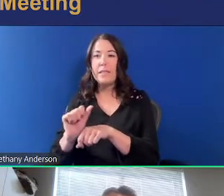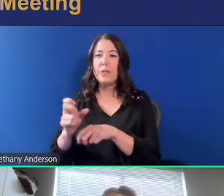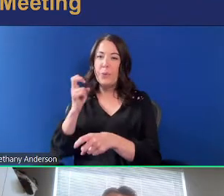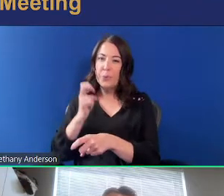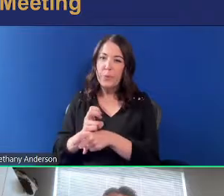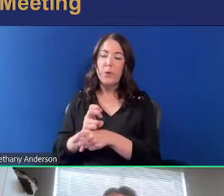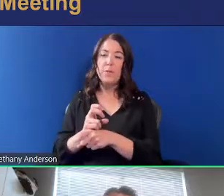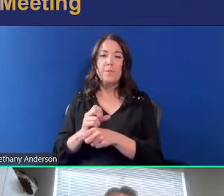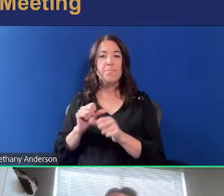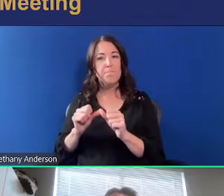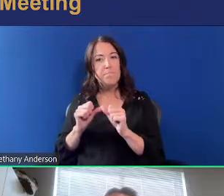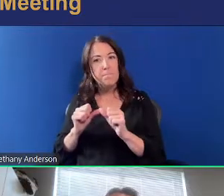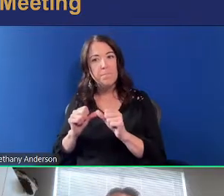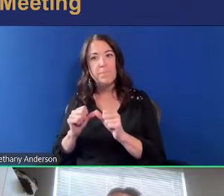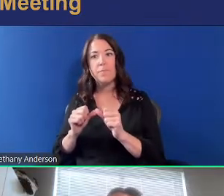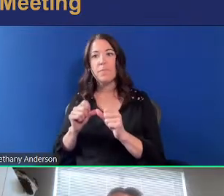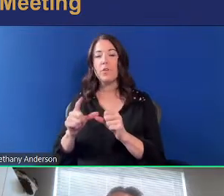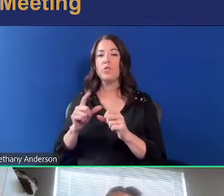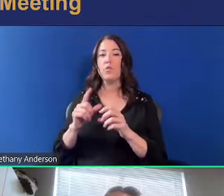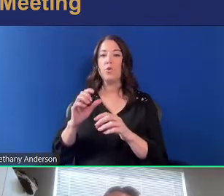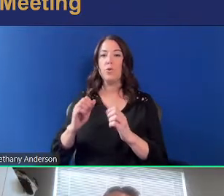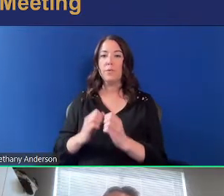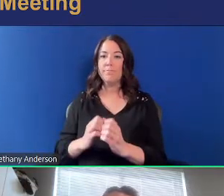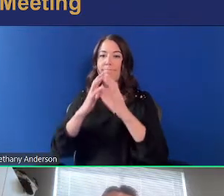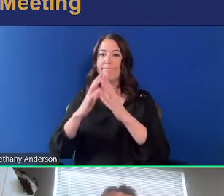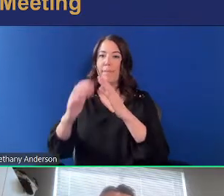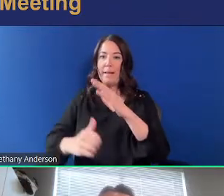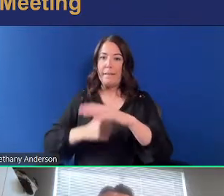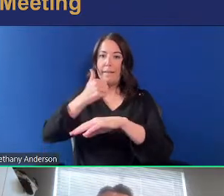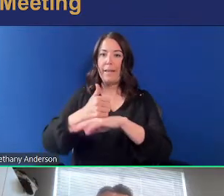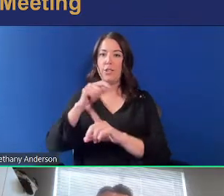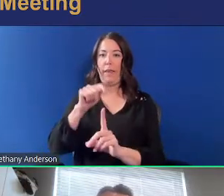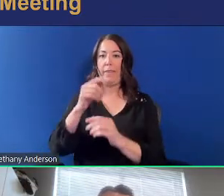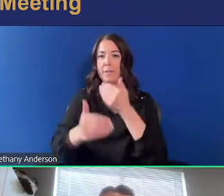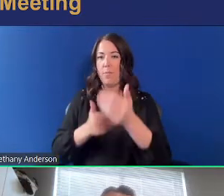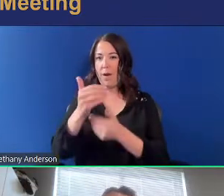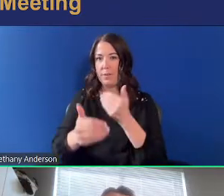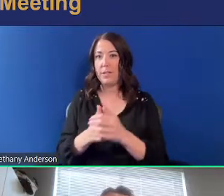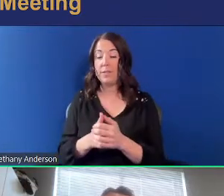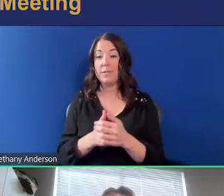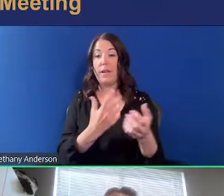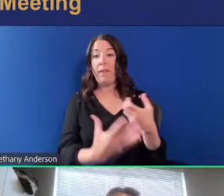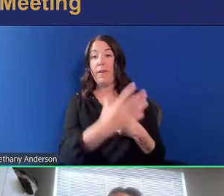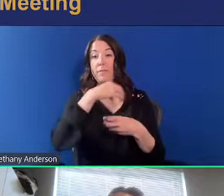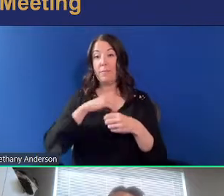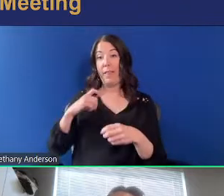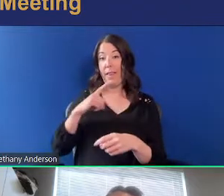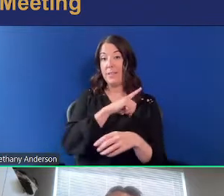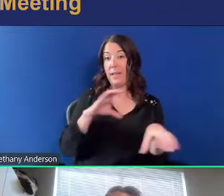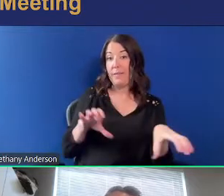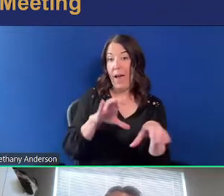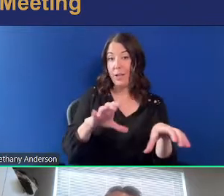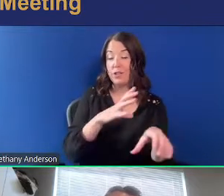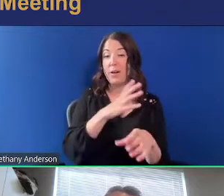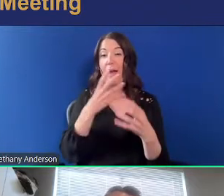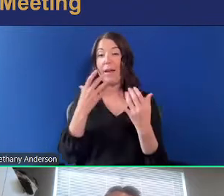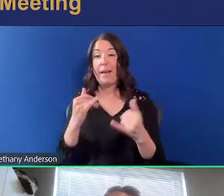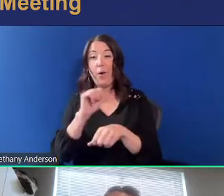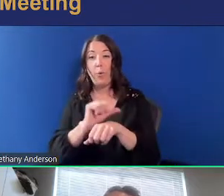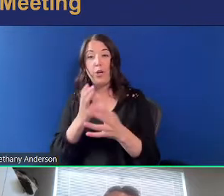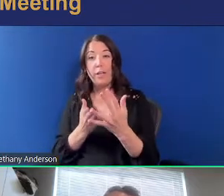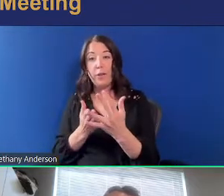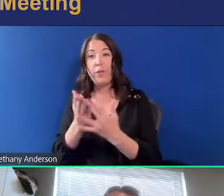persistently to initiate this process, considered legislative action, and then is now working through the Utah State